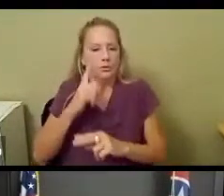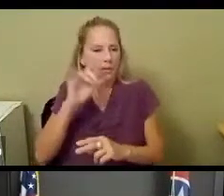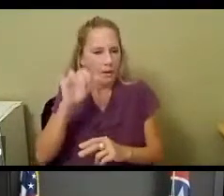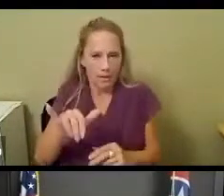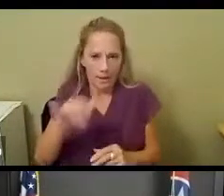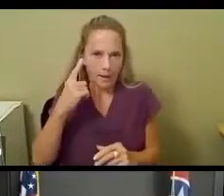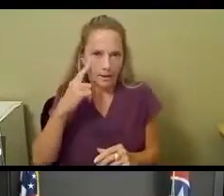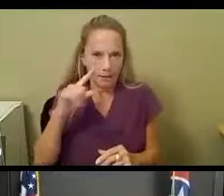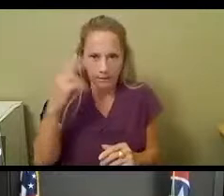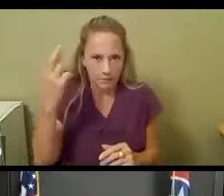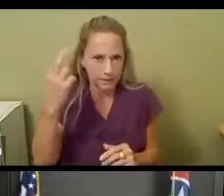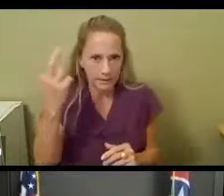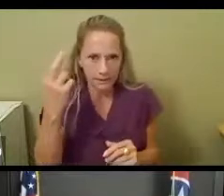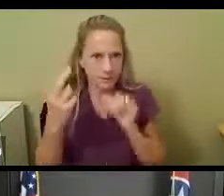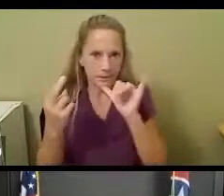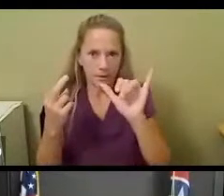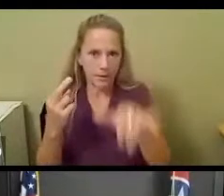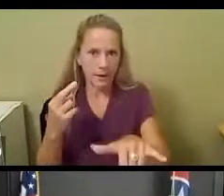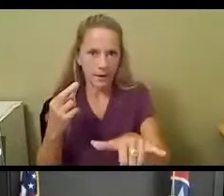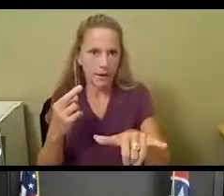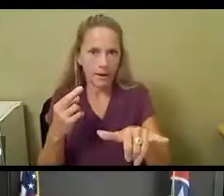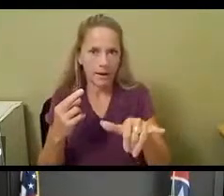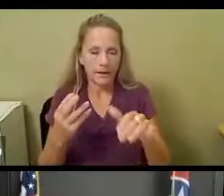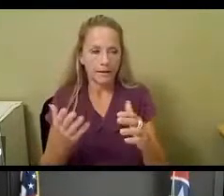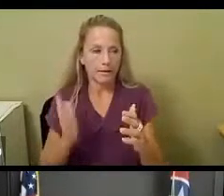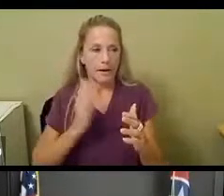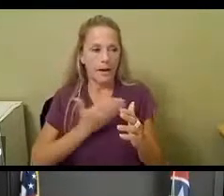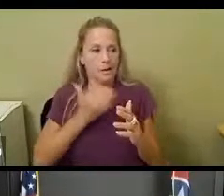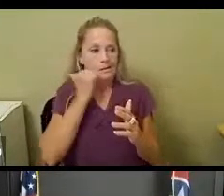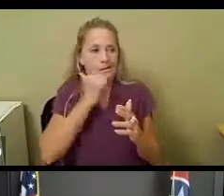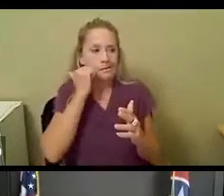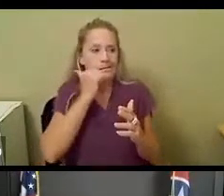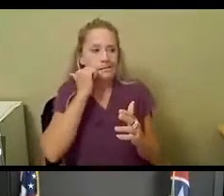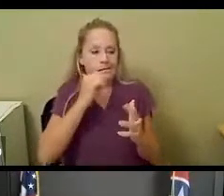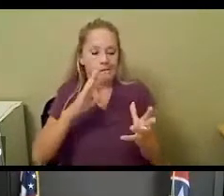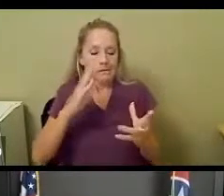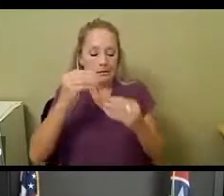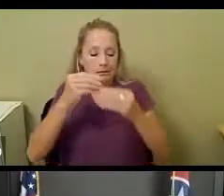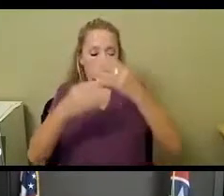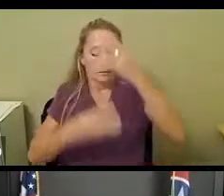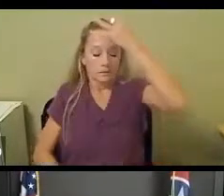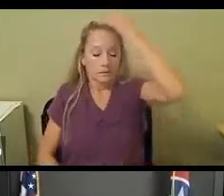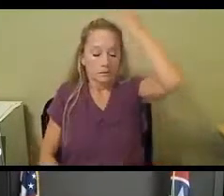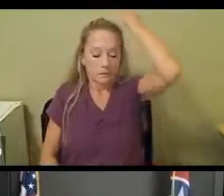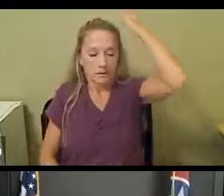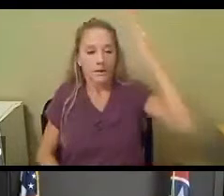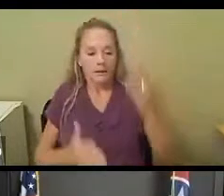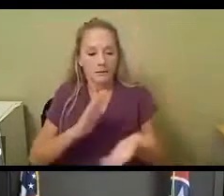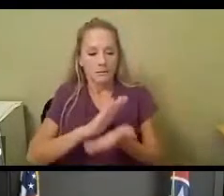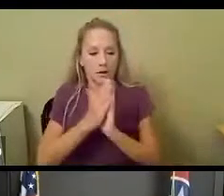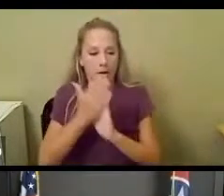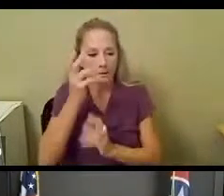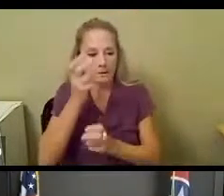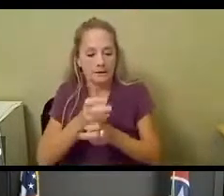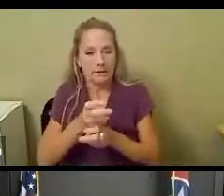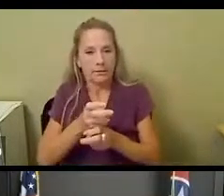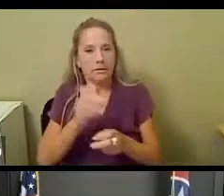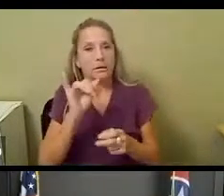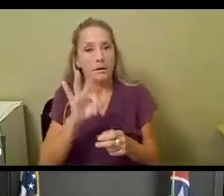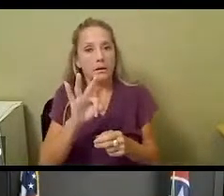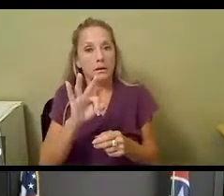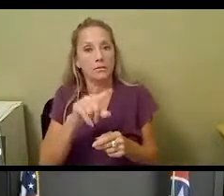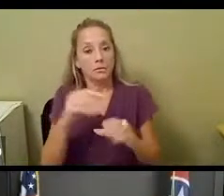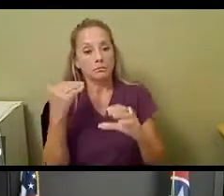purpose. It's not. It makes our daily lives a little more difficult. And if you can take it through